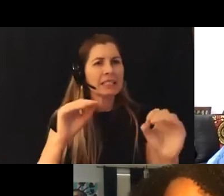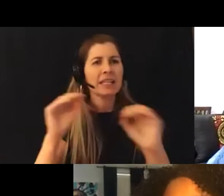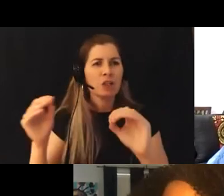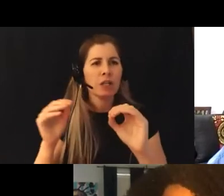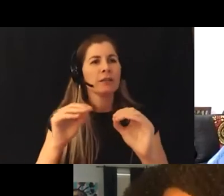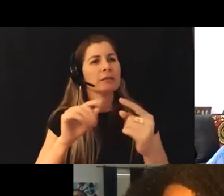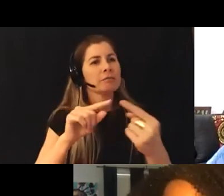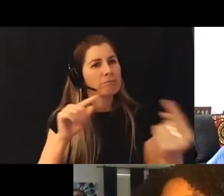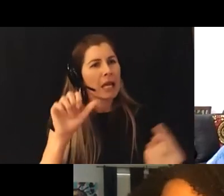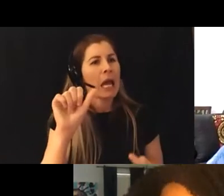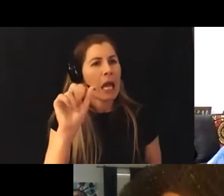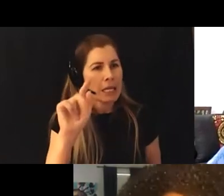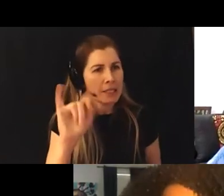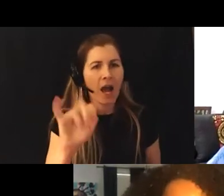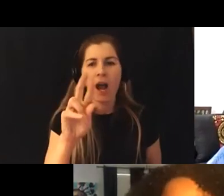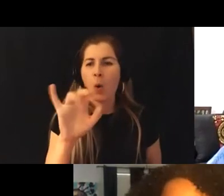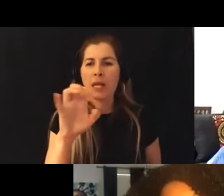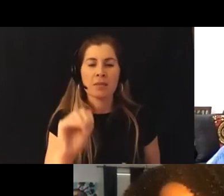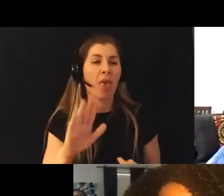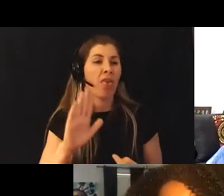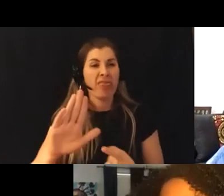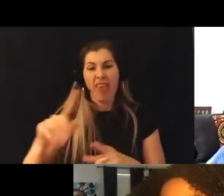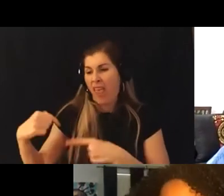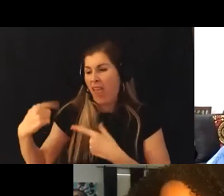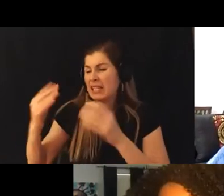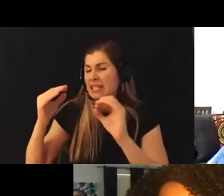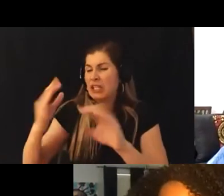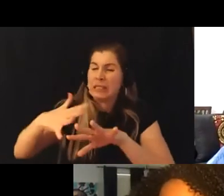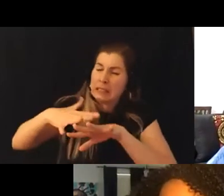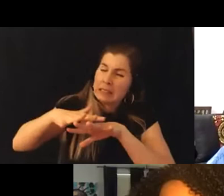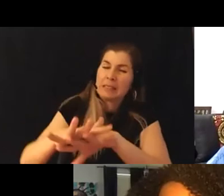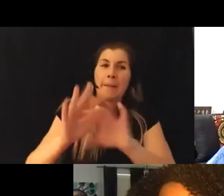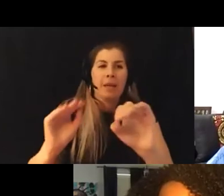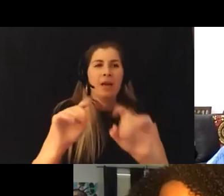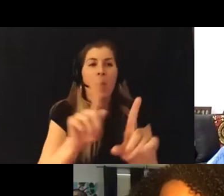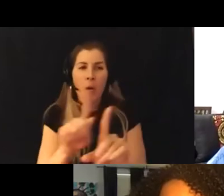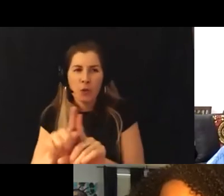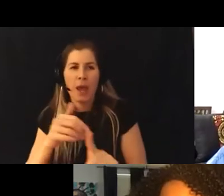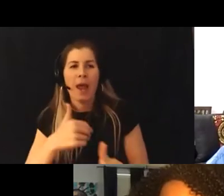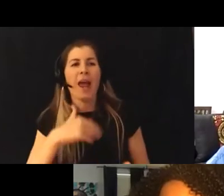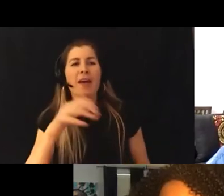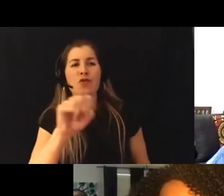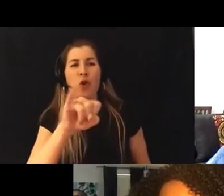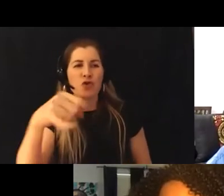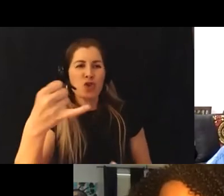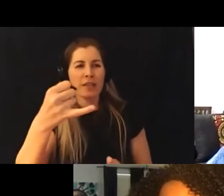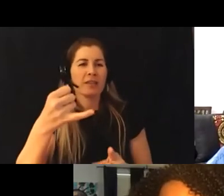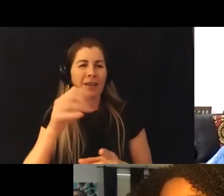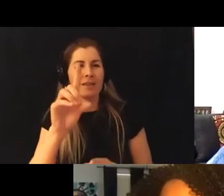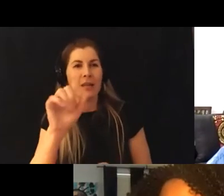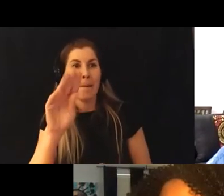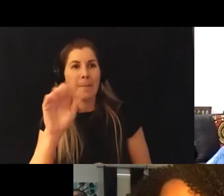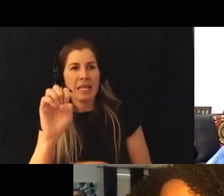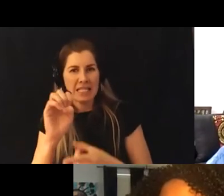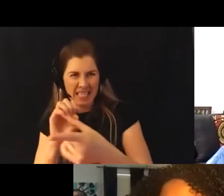been embedded into their entire pedagogy. We actually have a social justice database on the TAG site, which I threw in there, that